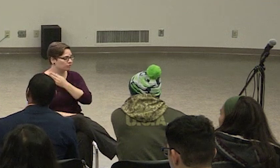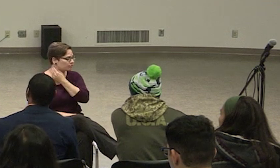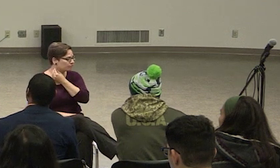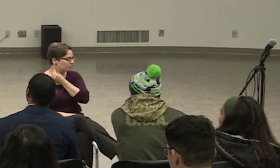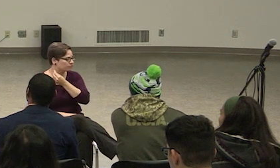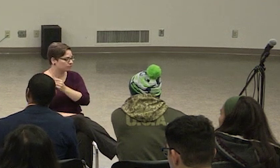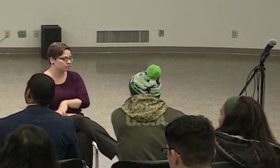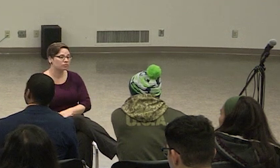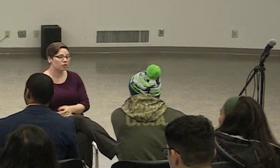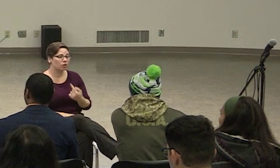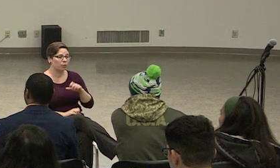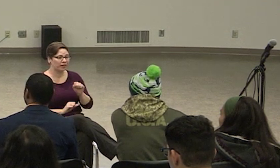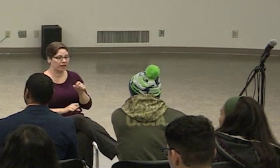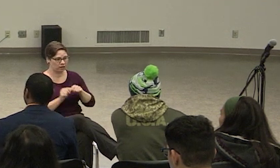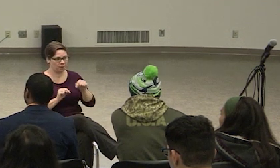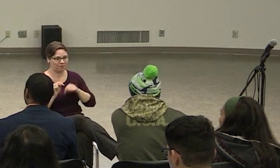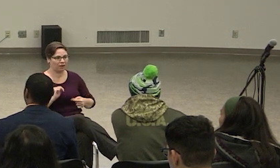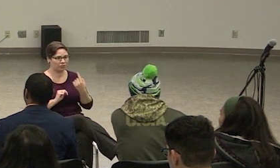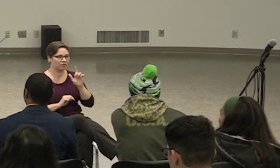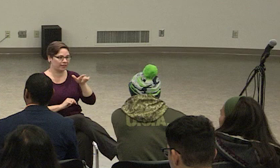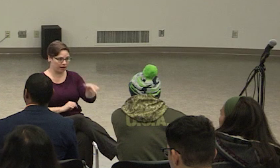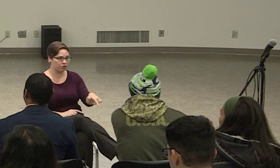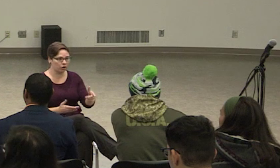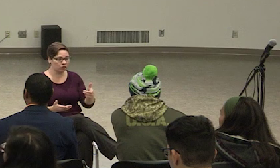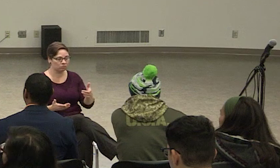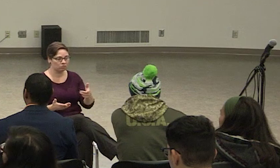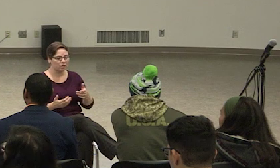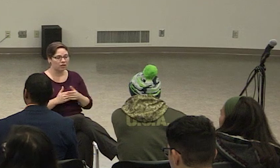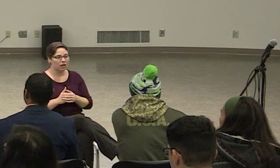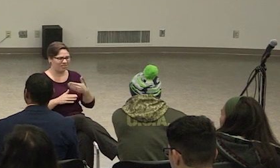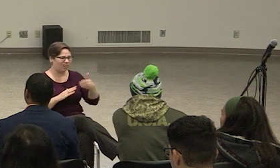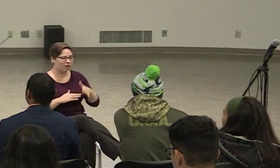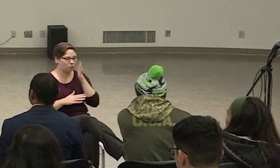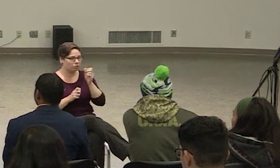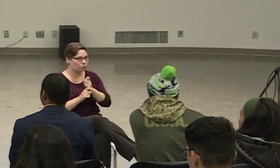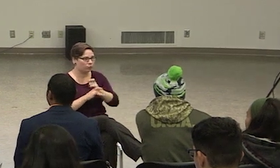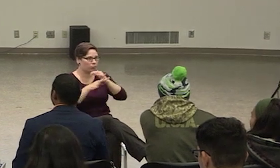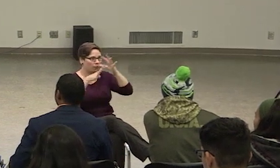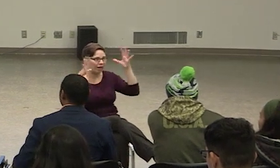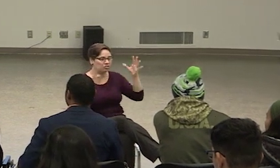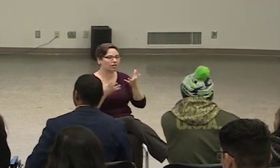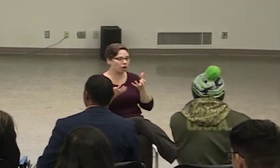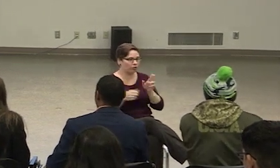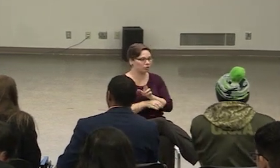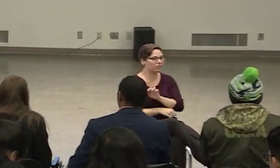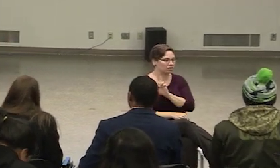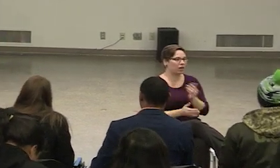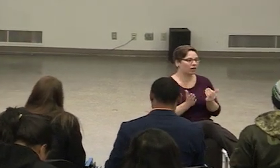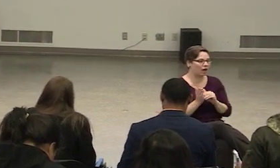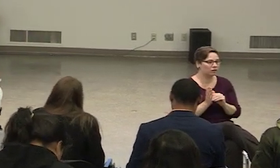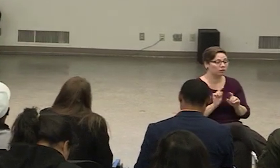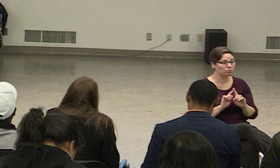So we can come back and look at this as we do our imagining, as we wrap up our time together. But I want to move and talk a